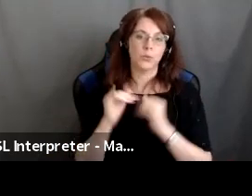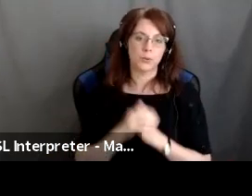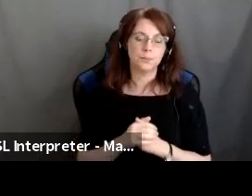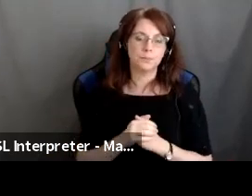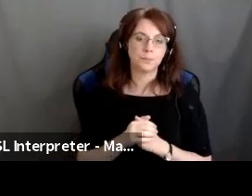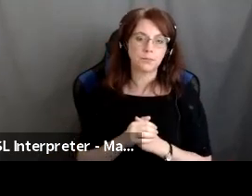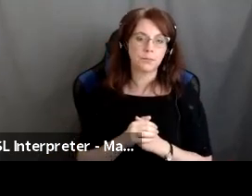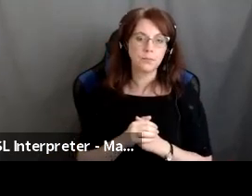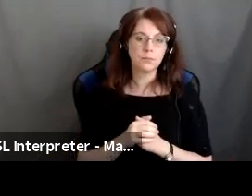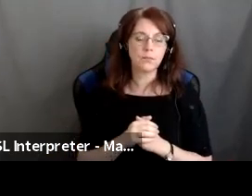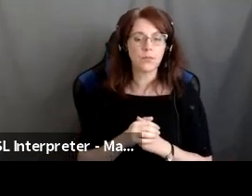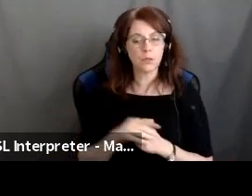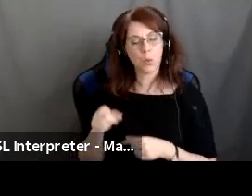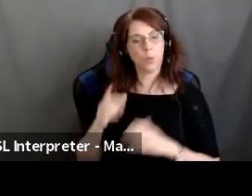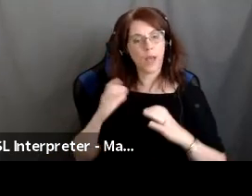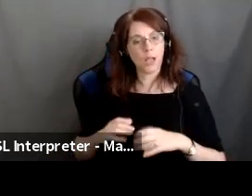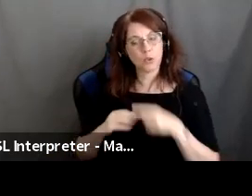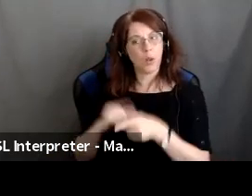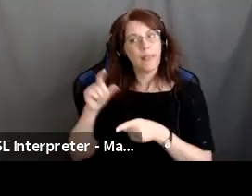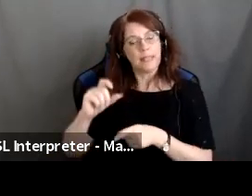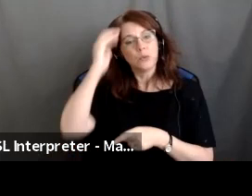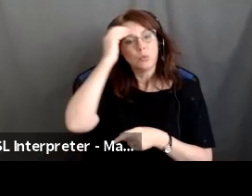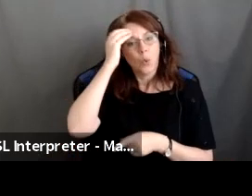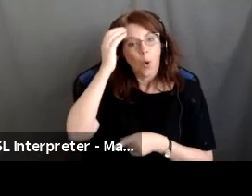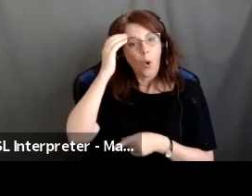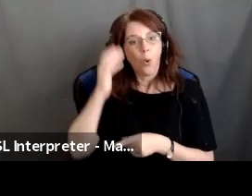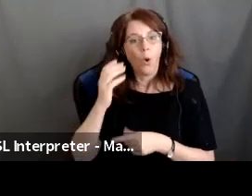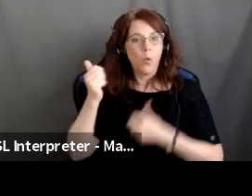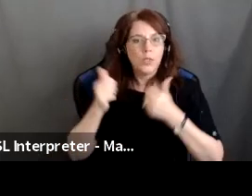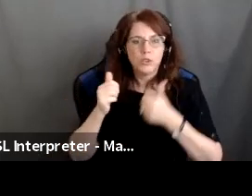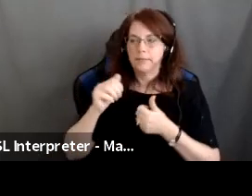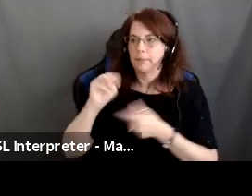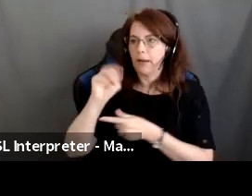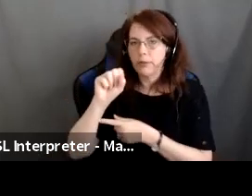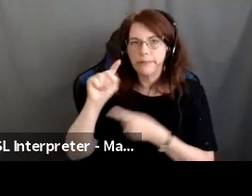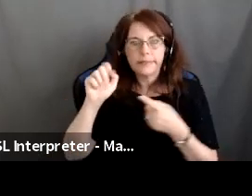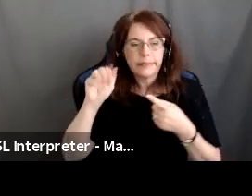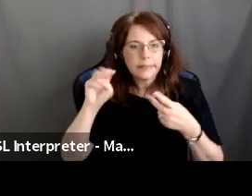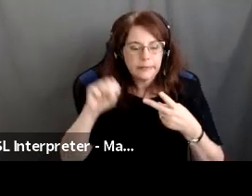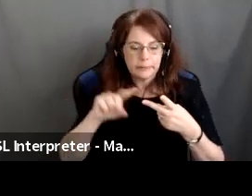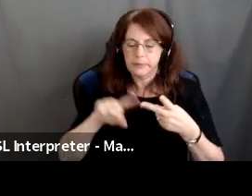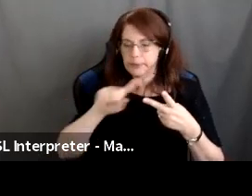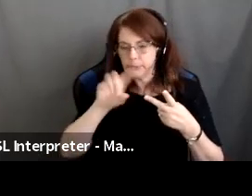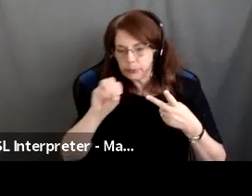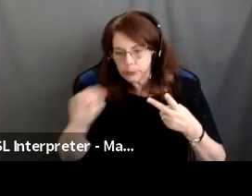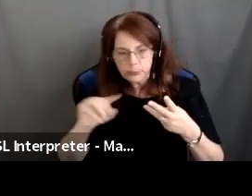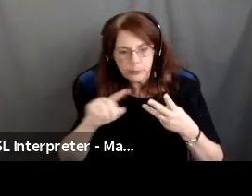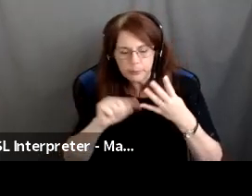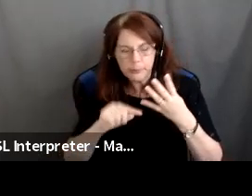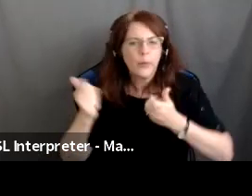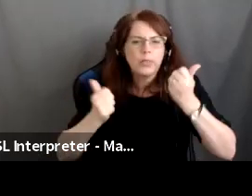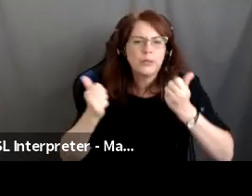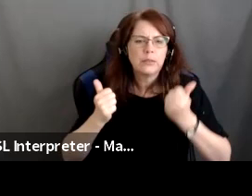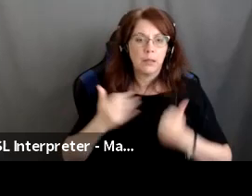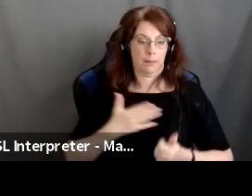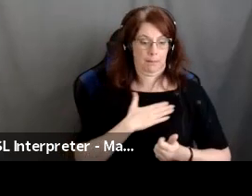they become familiar with the platform ahead of time, such as Microsoft Teams, Zoom, etc. I know typically at